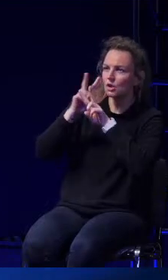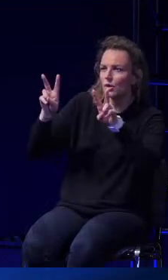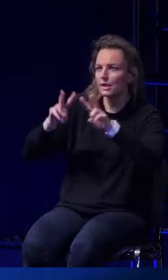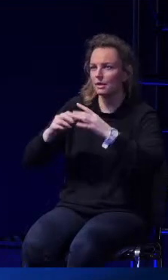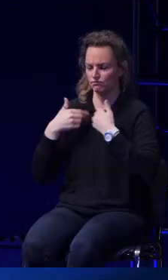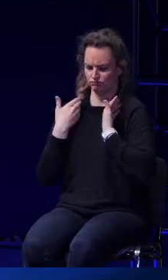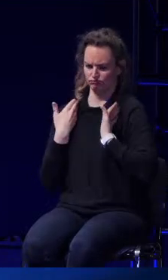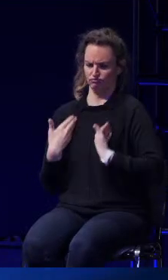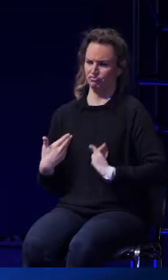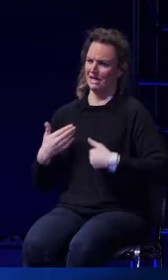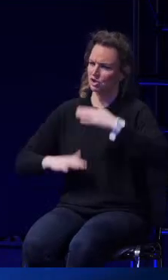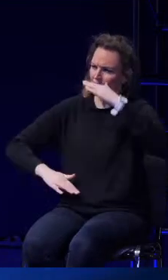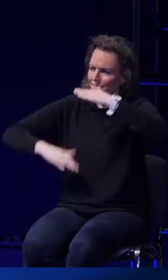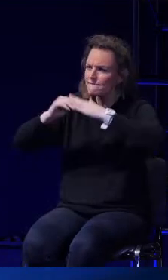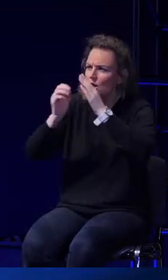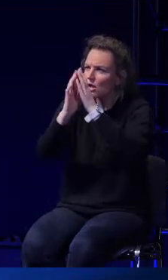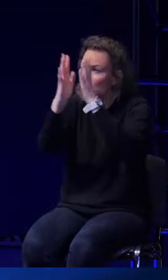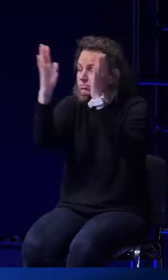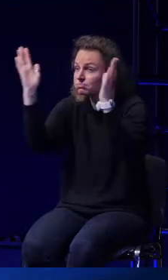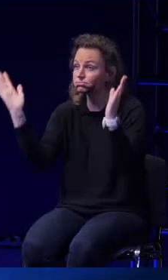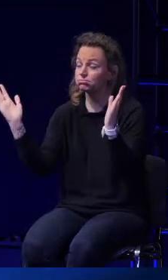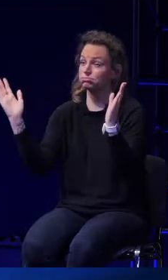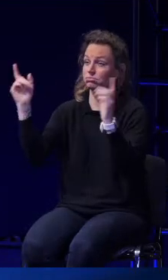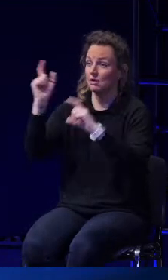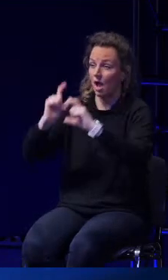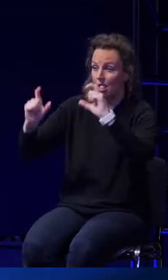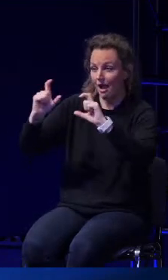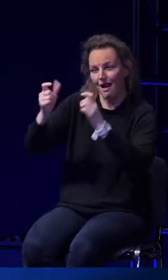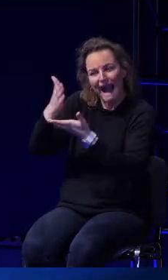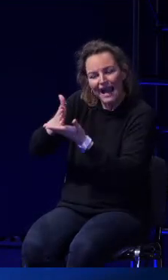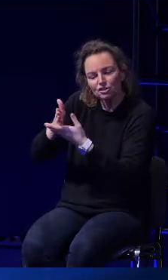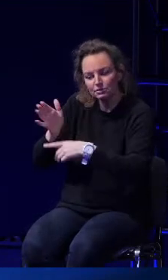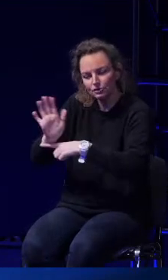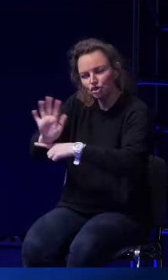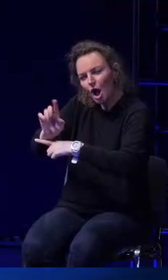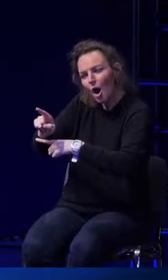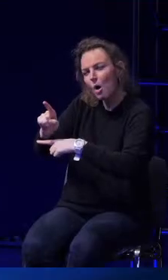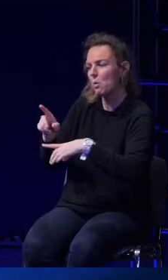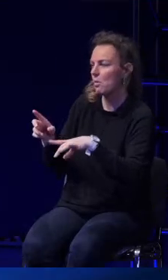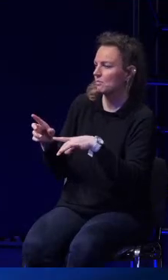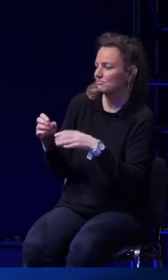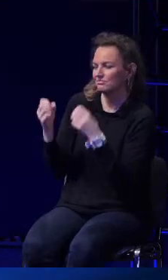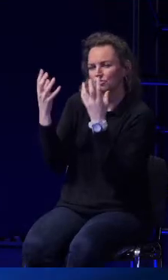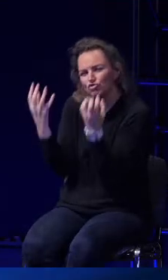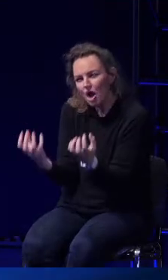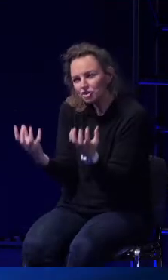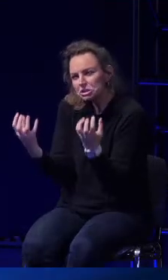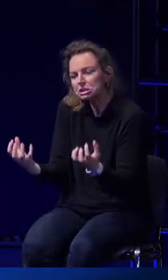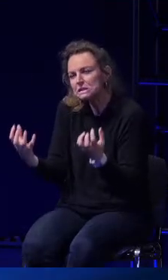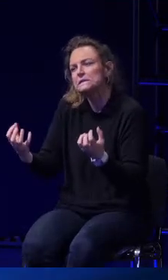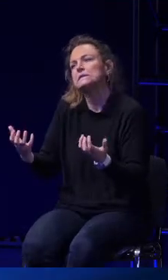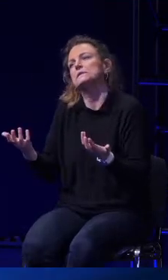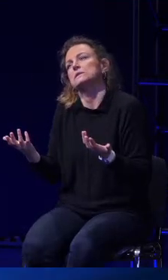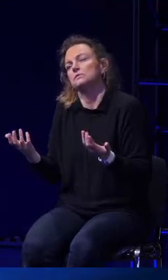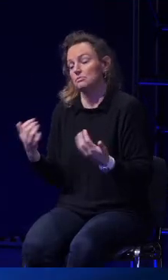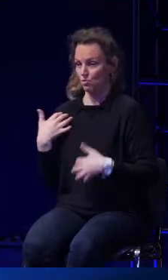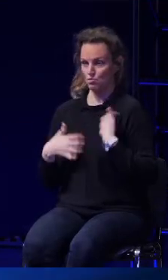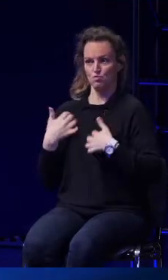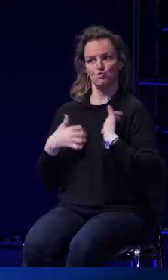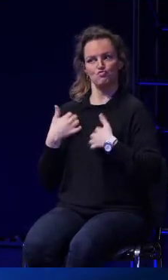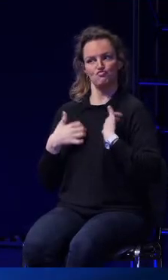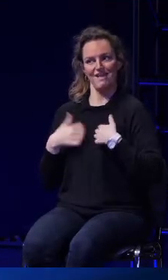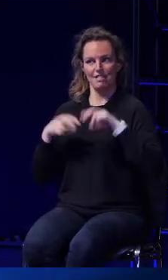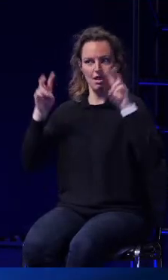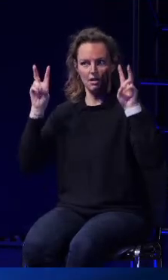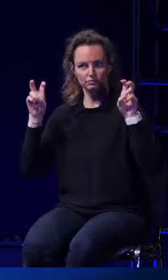even. It's a show that is quite grungy and has a sort of, it's a thriller, it's sort